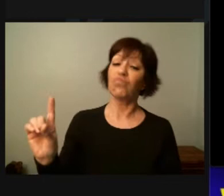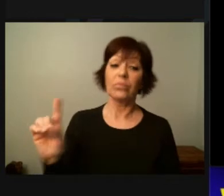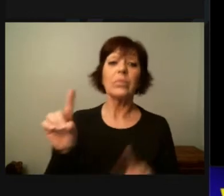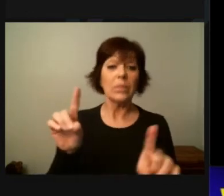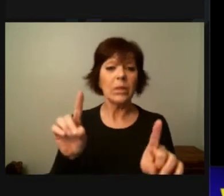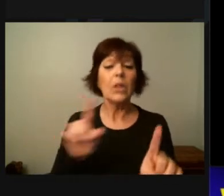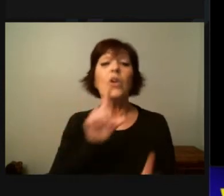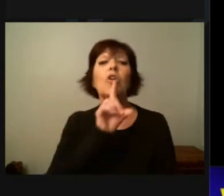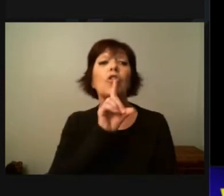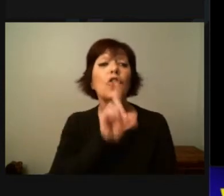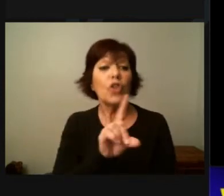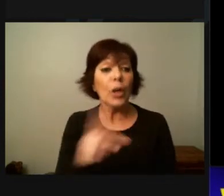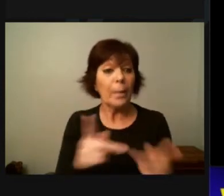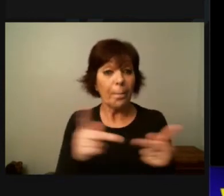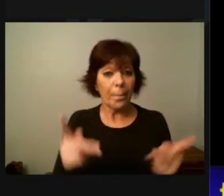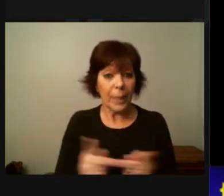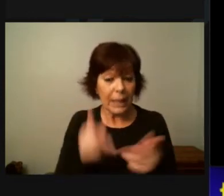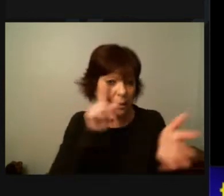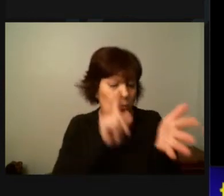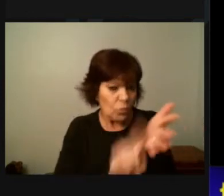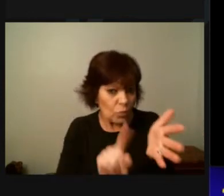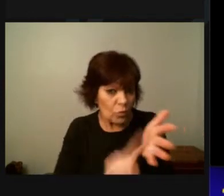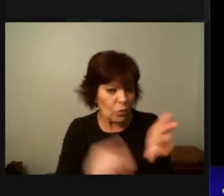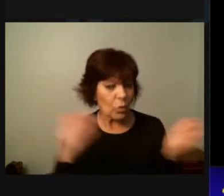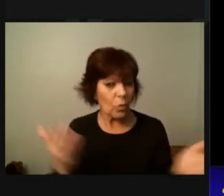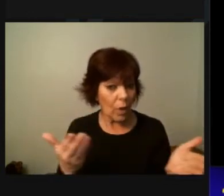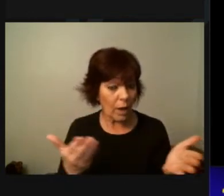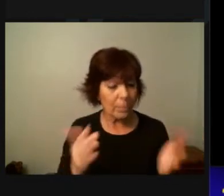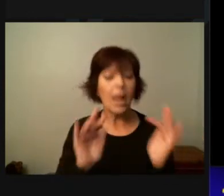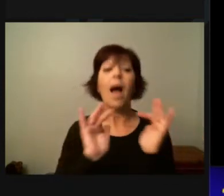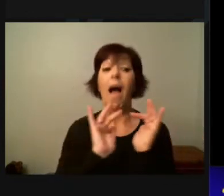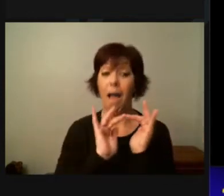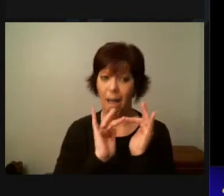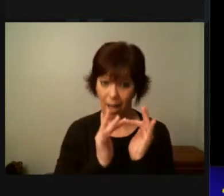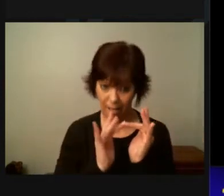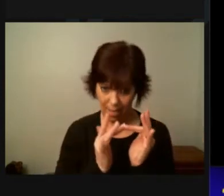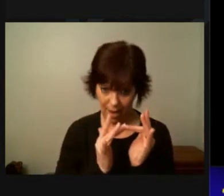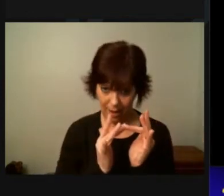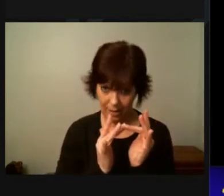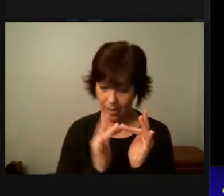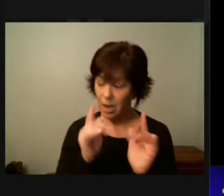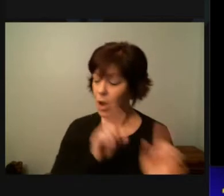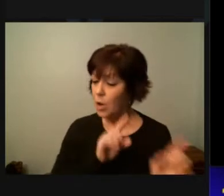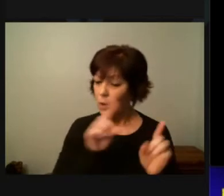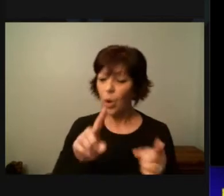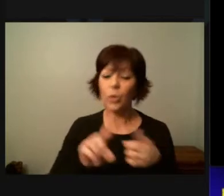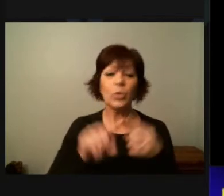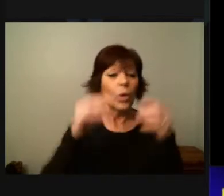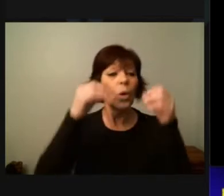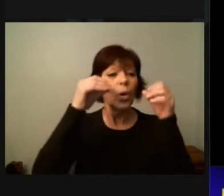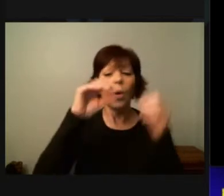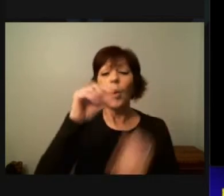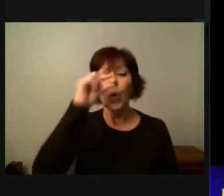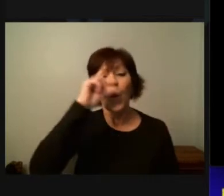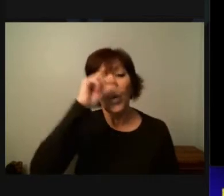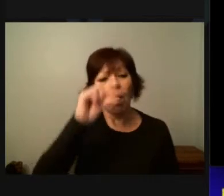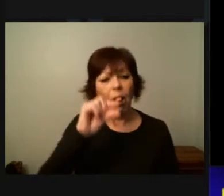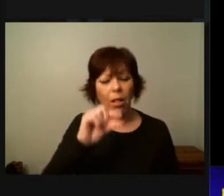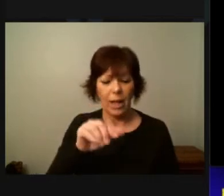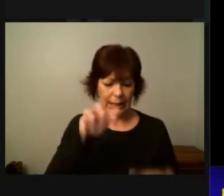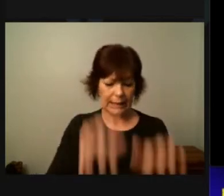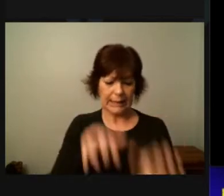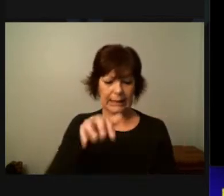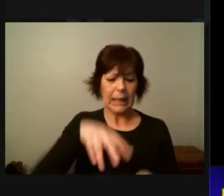good resource would be to go online and just go to Google and type in peer